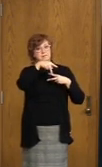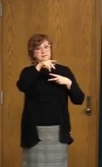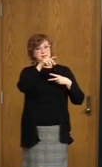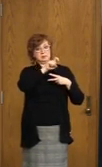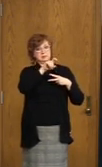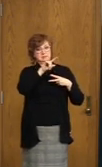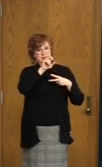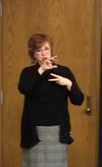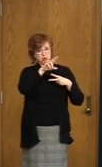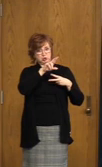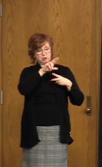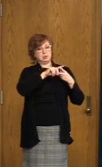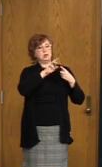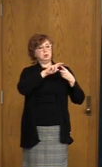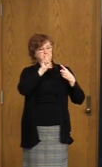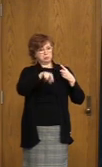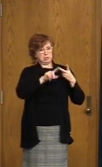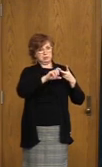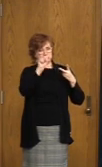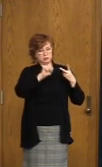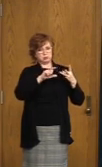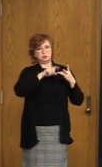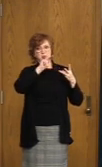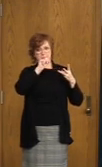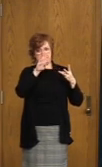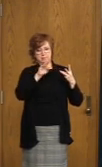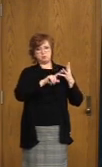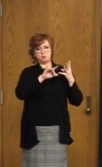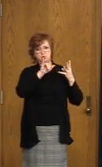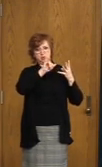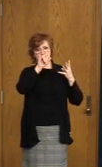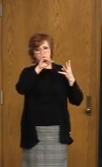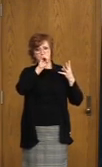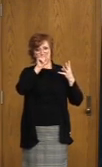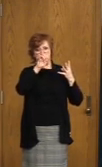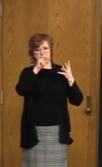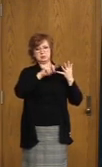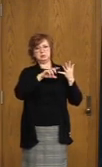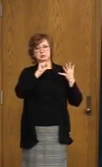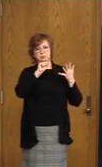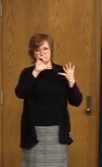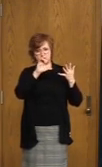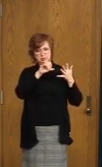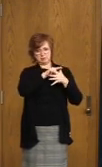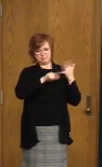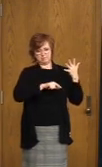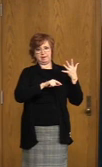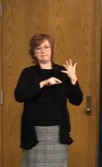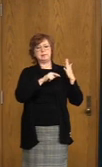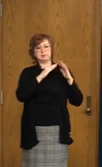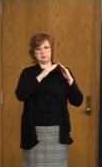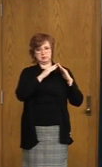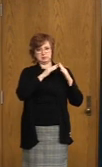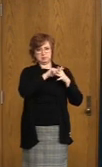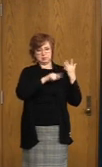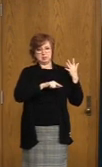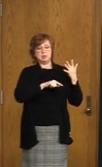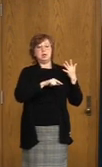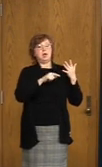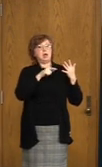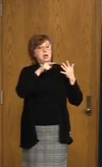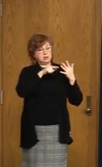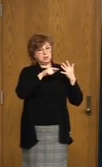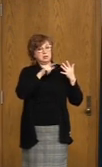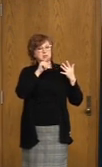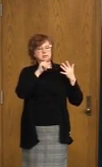distributed to Saskatoon, Regina, North Battleford, Yorkton, and Swift Current. This will continue vaccinating. This will